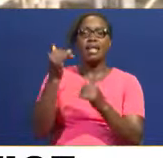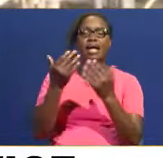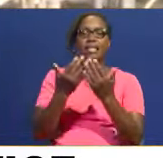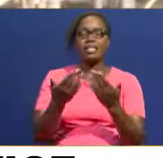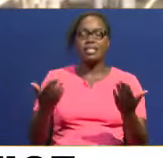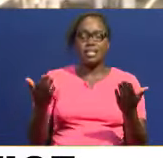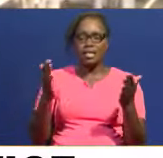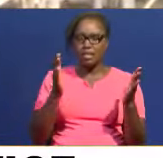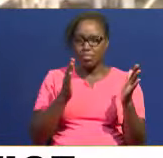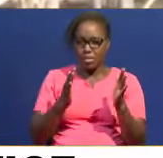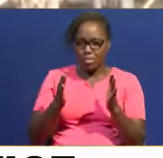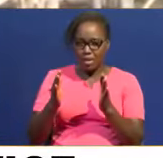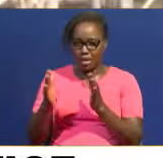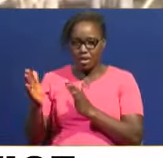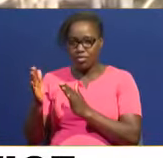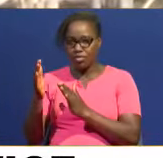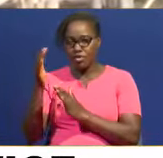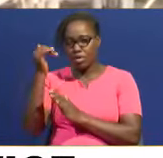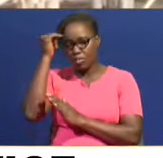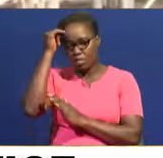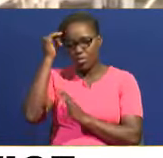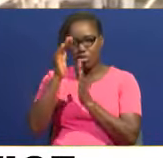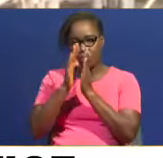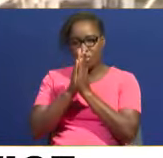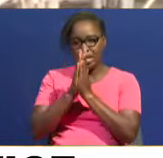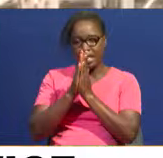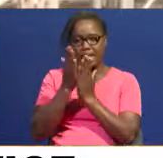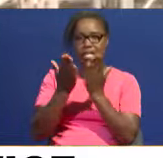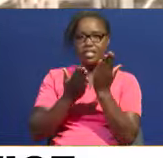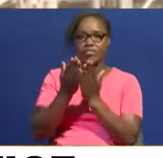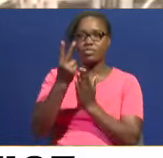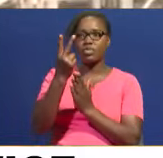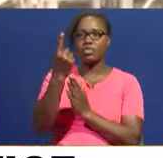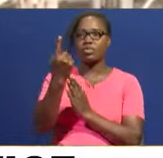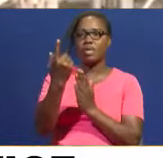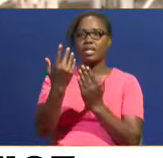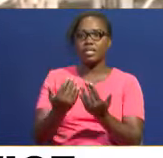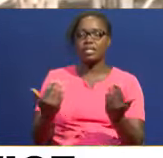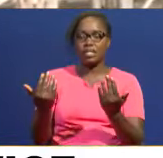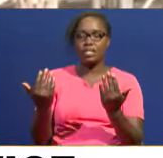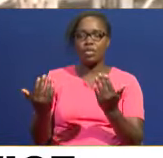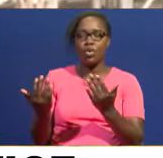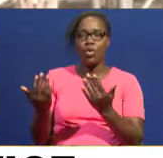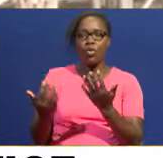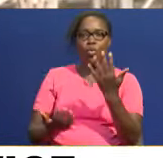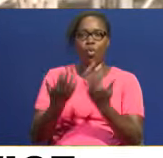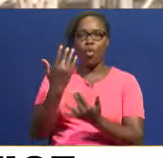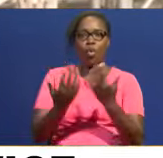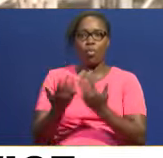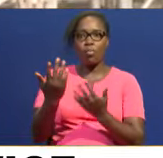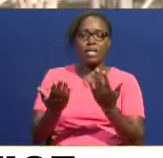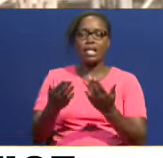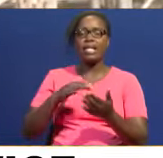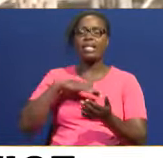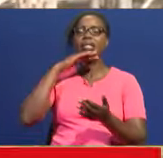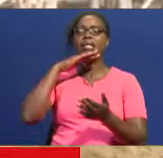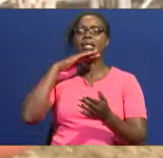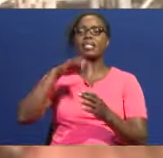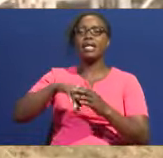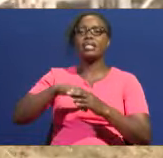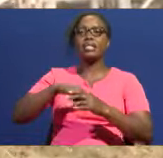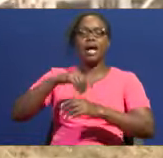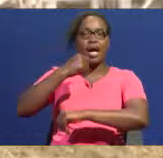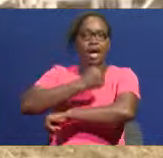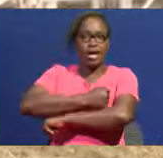of the memorial service for the 21 children who perished at the Hillside Endarasha Academy.